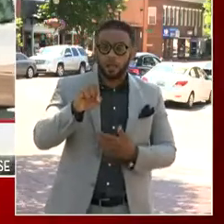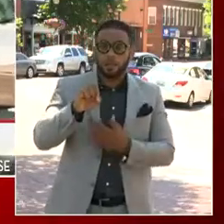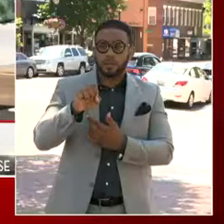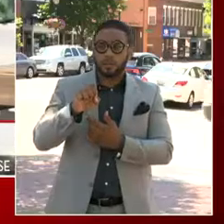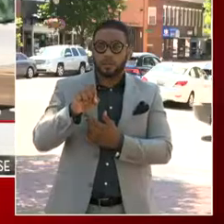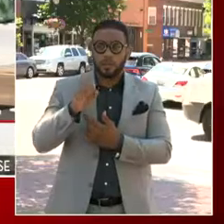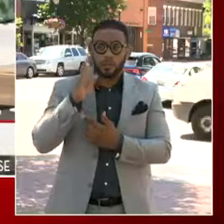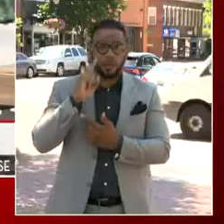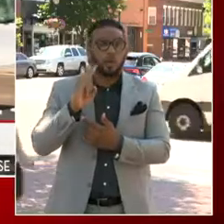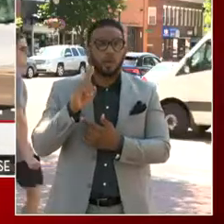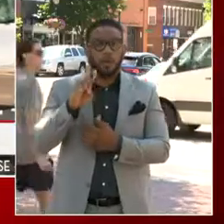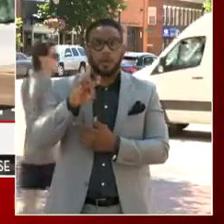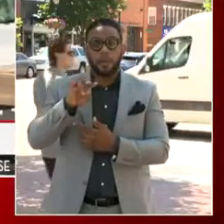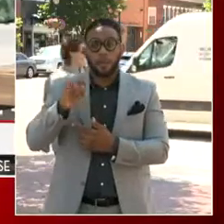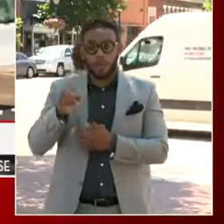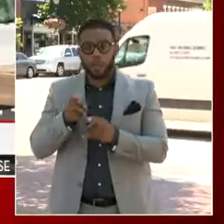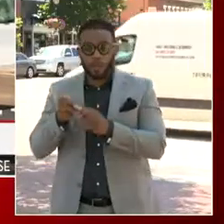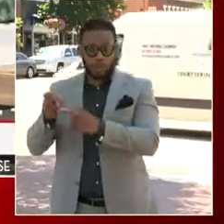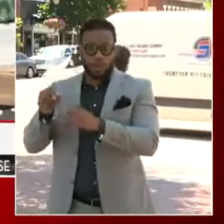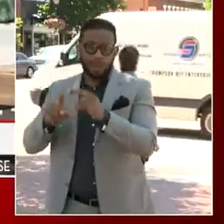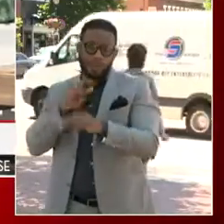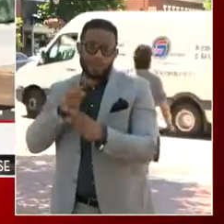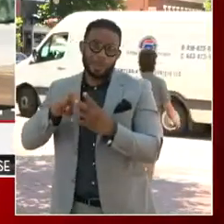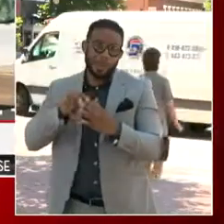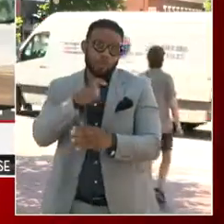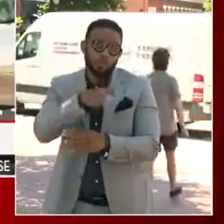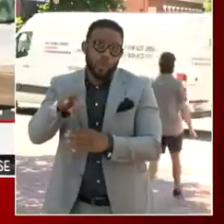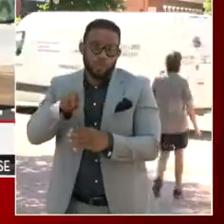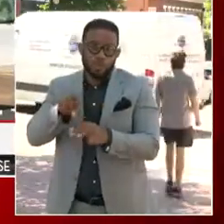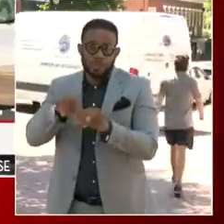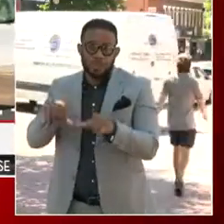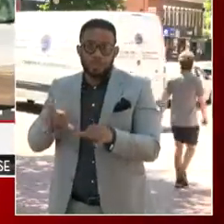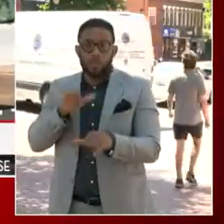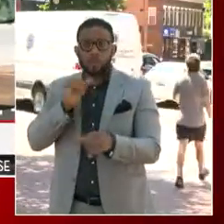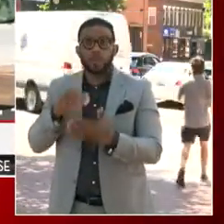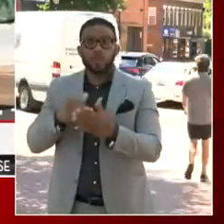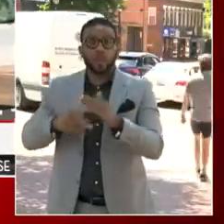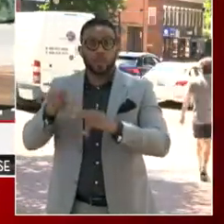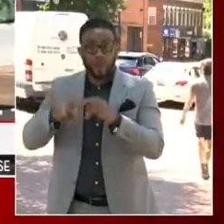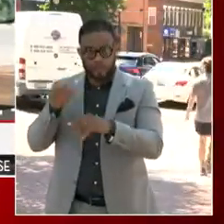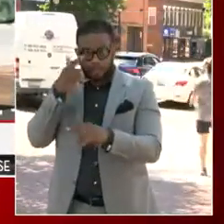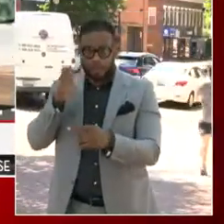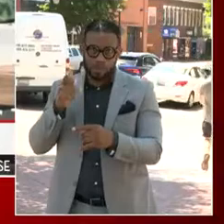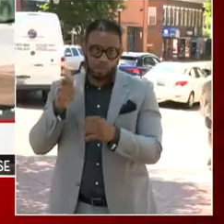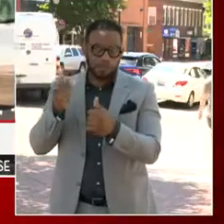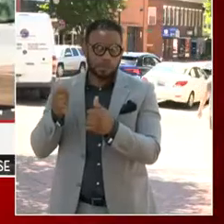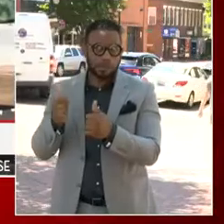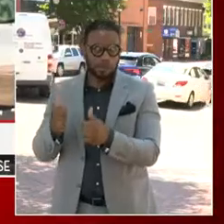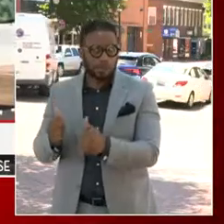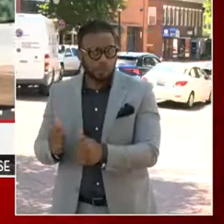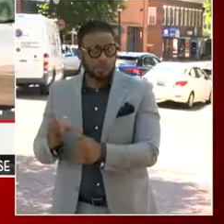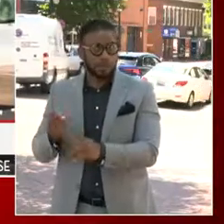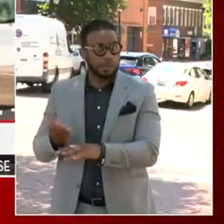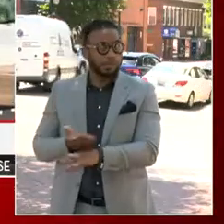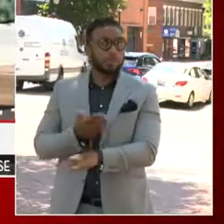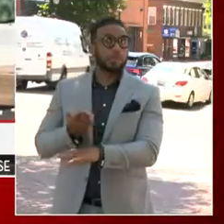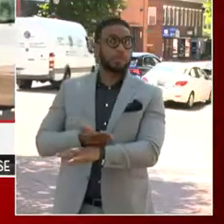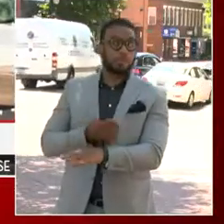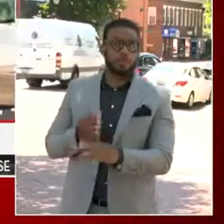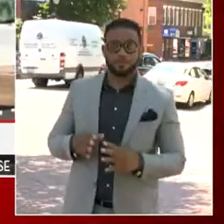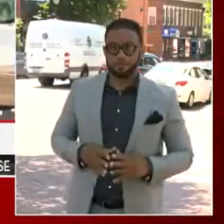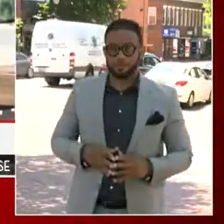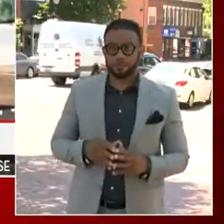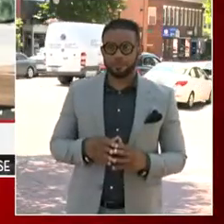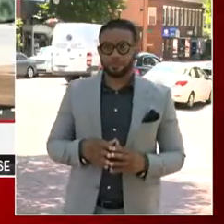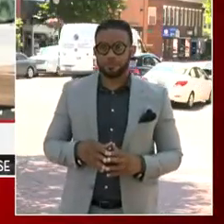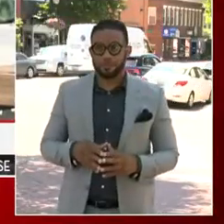for a new Bidding Road facility. It's our transfer station. So we're going to rebuild that because it's desperately in need of being